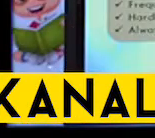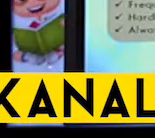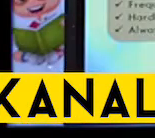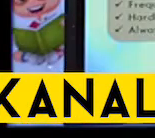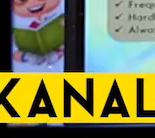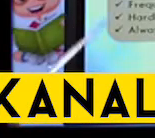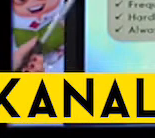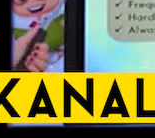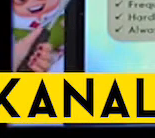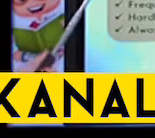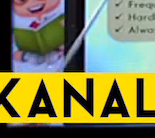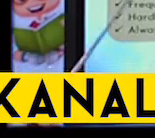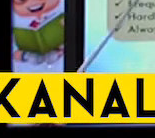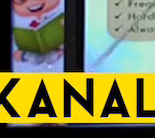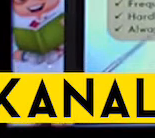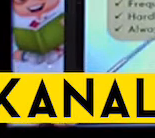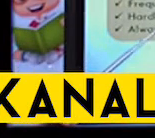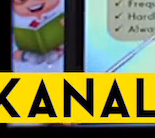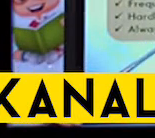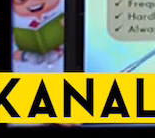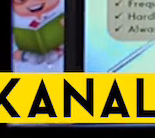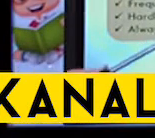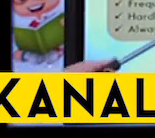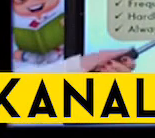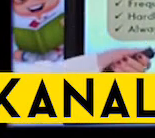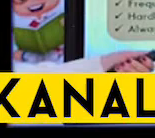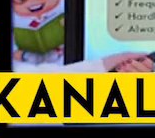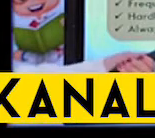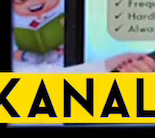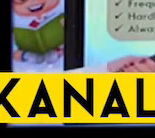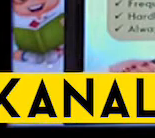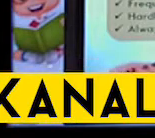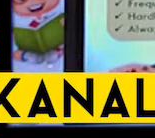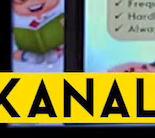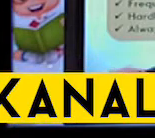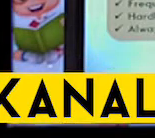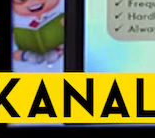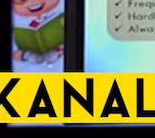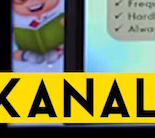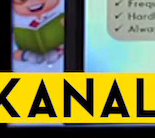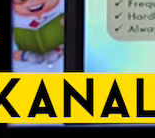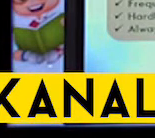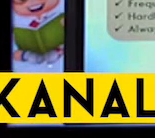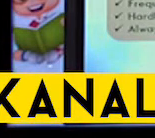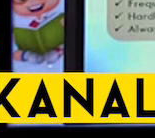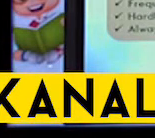Here you can see the examples of different types of adverbs.